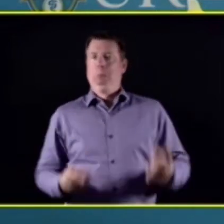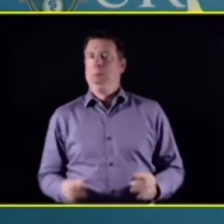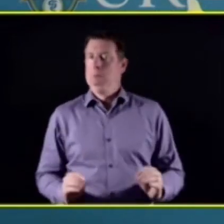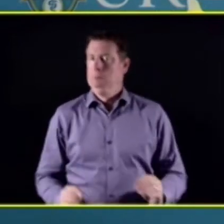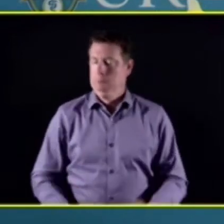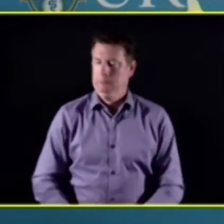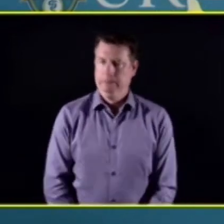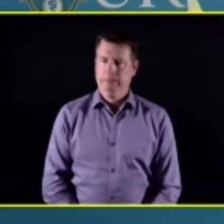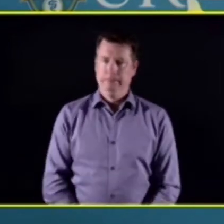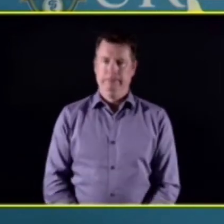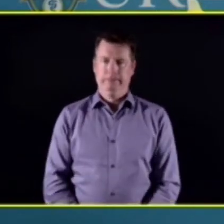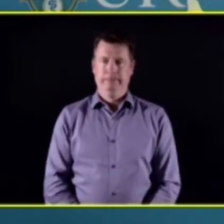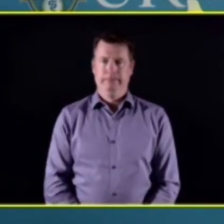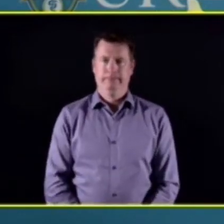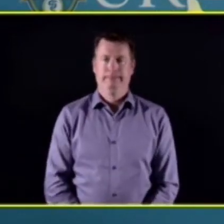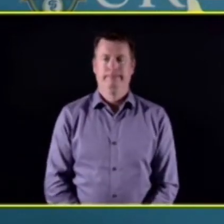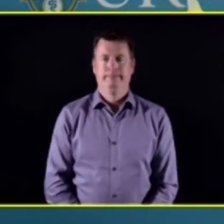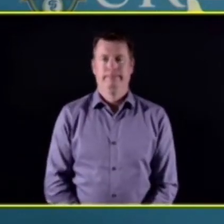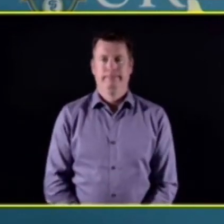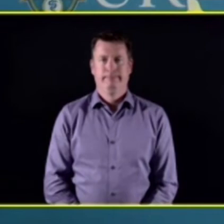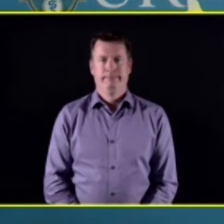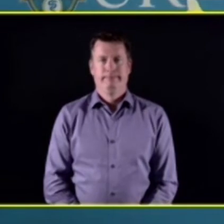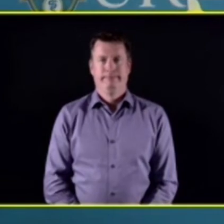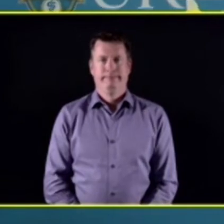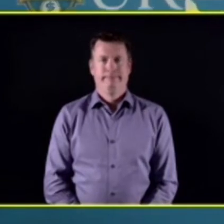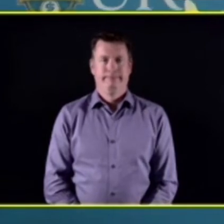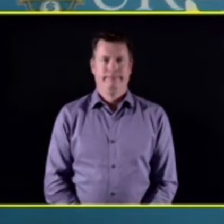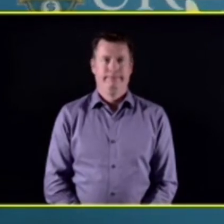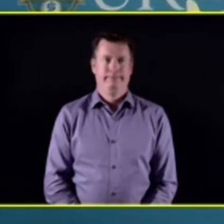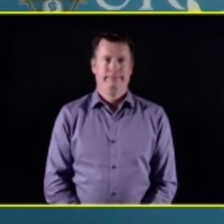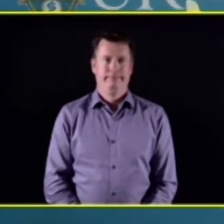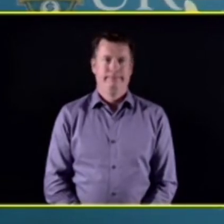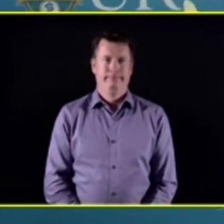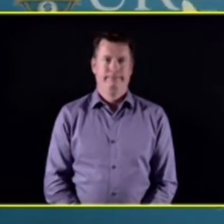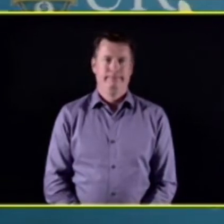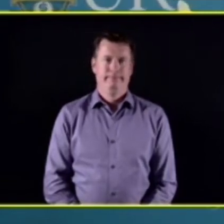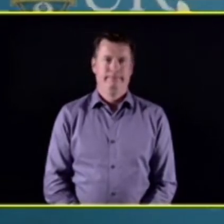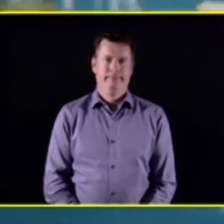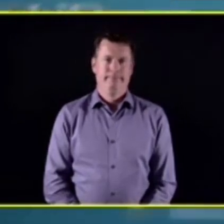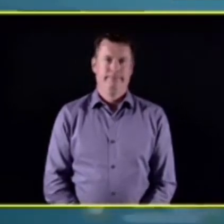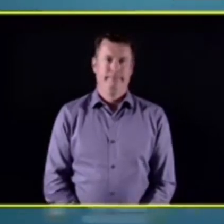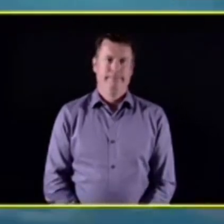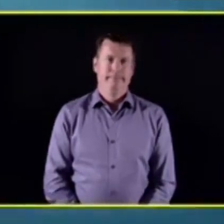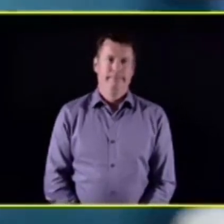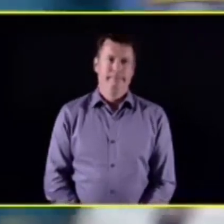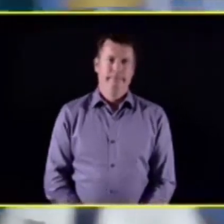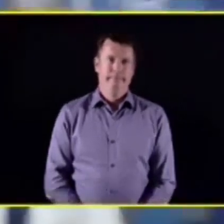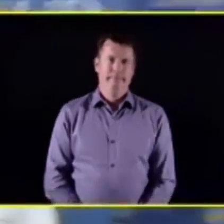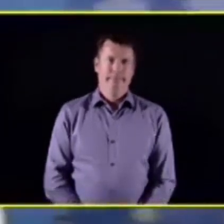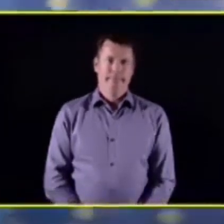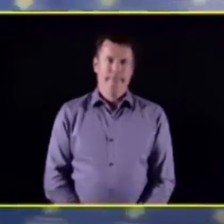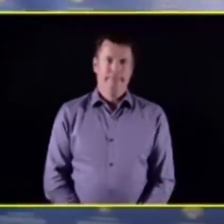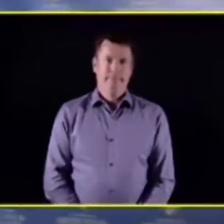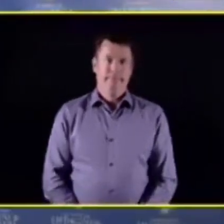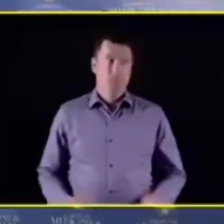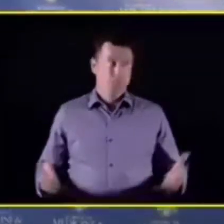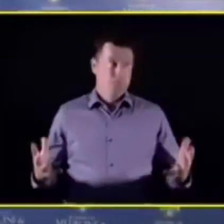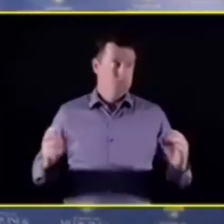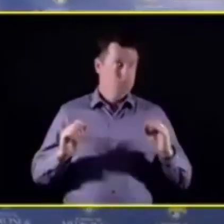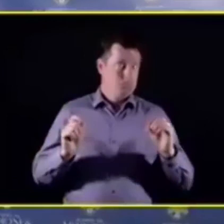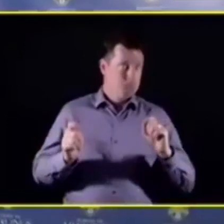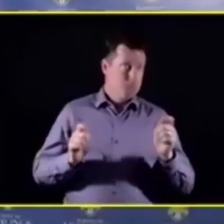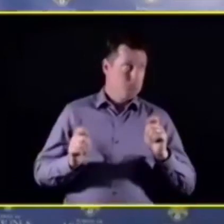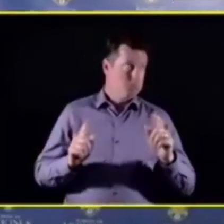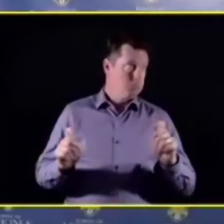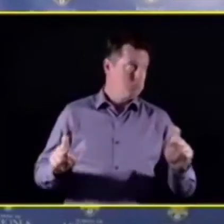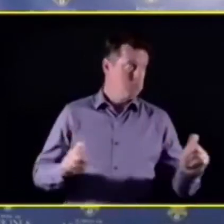all. Brett, thank you very much. I'll invite anyone, Mr. Barish, I'll wait until the end for you, but if anyone has